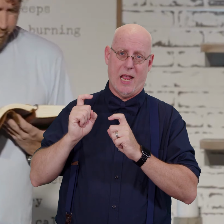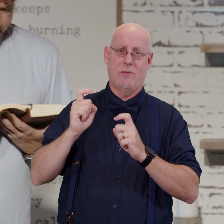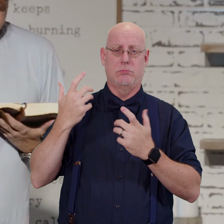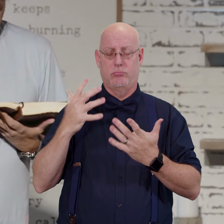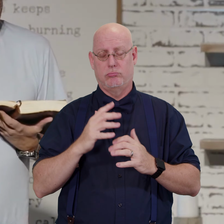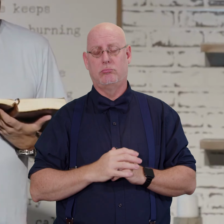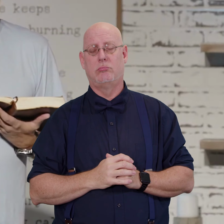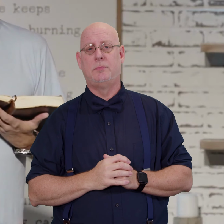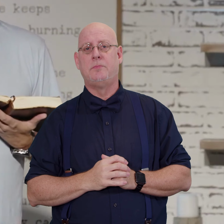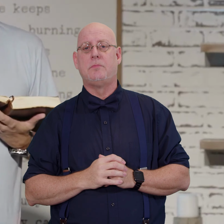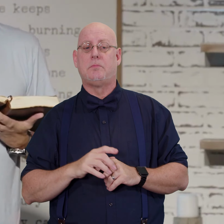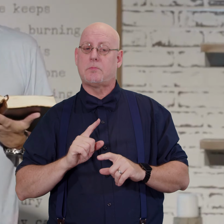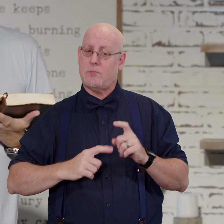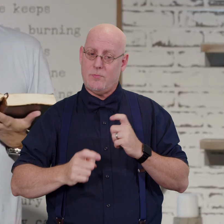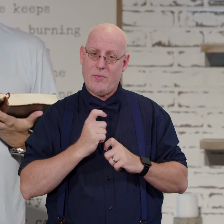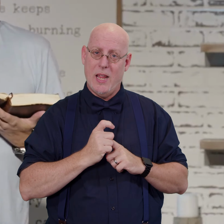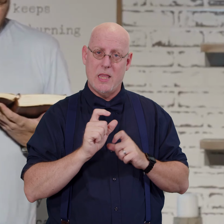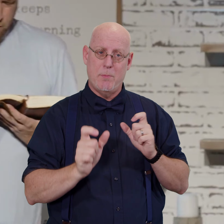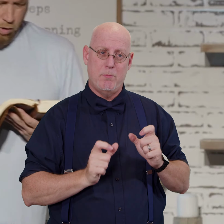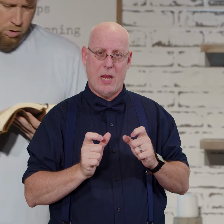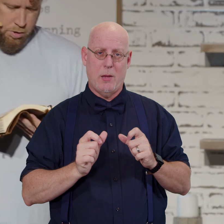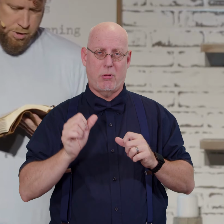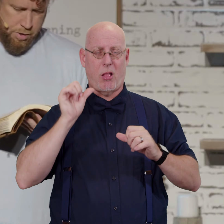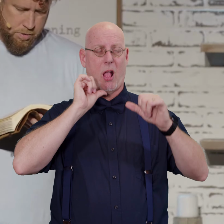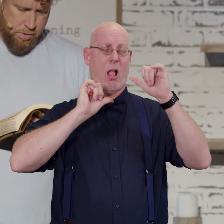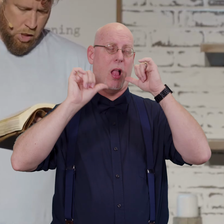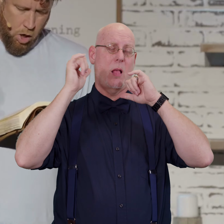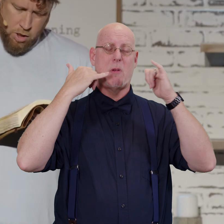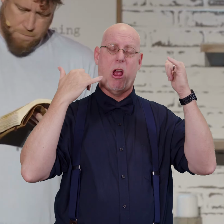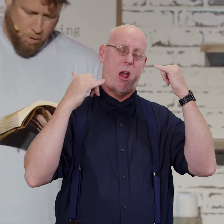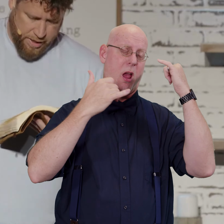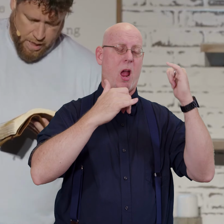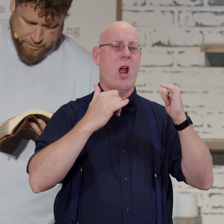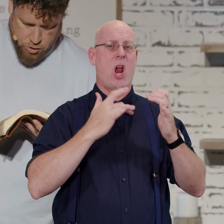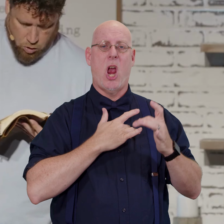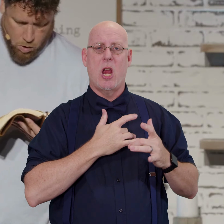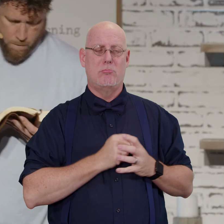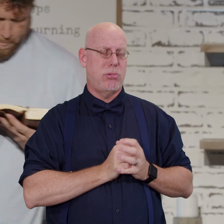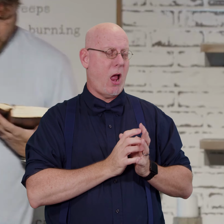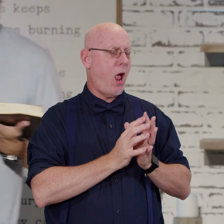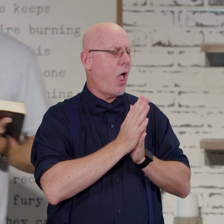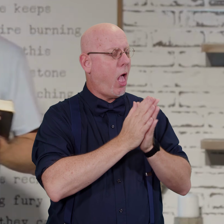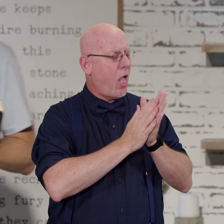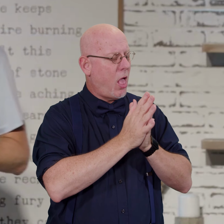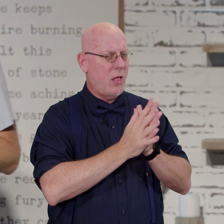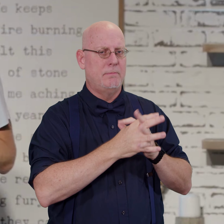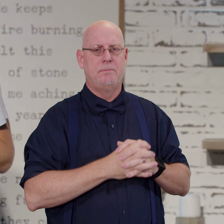king. But instead, the people overindulge, hearts burning out of control.